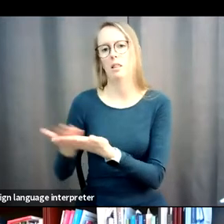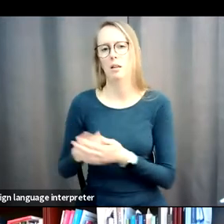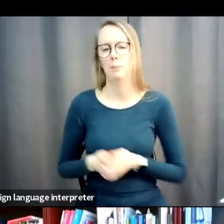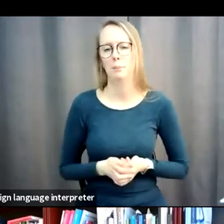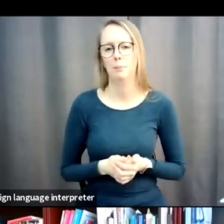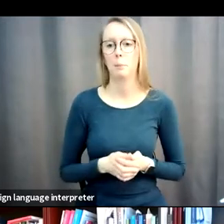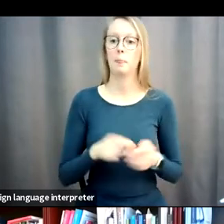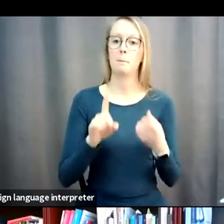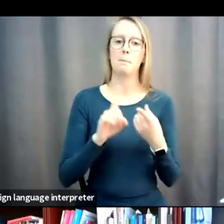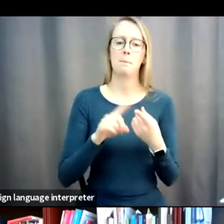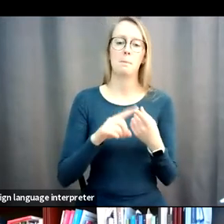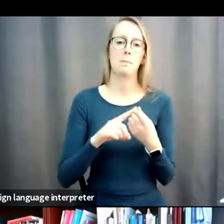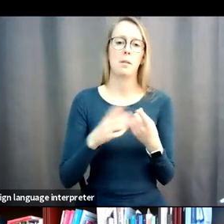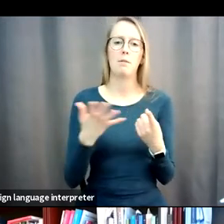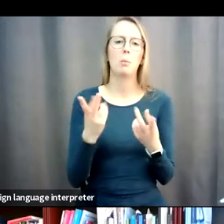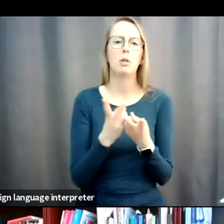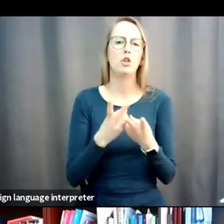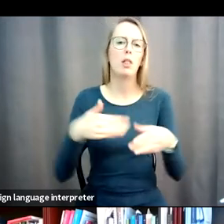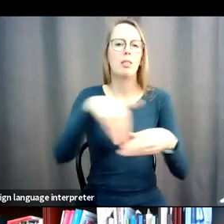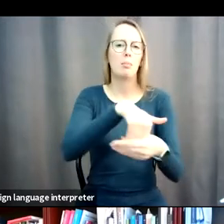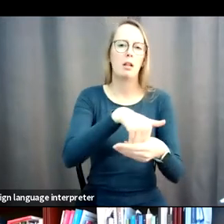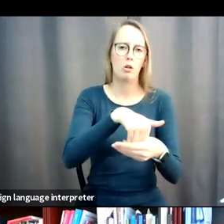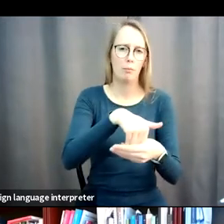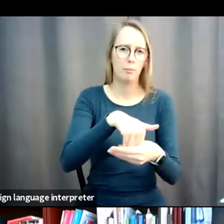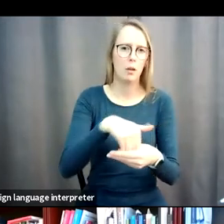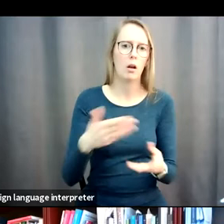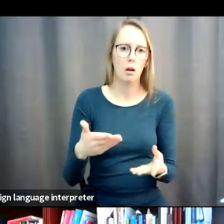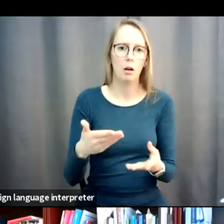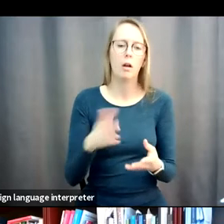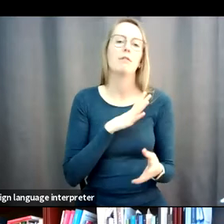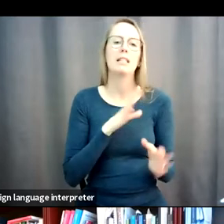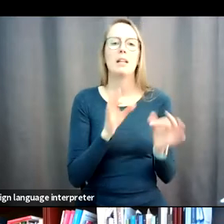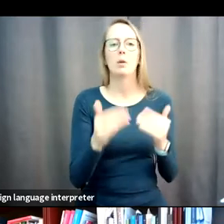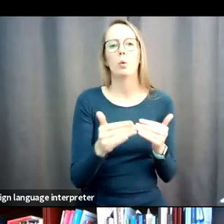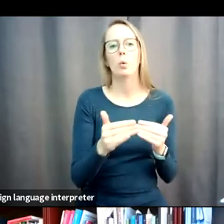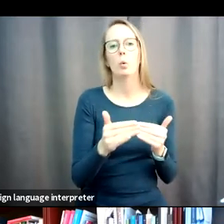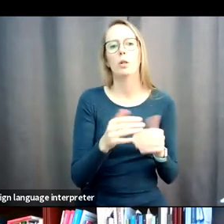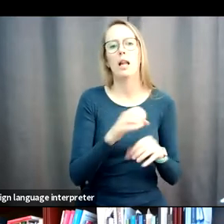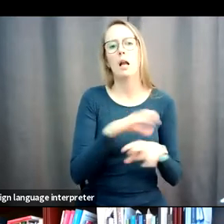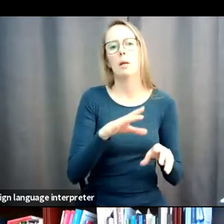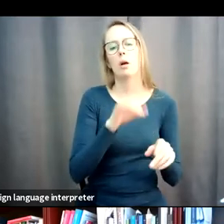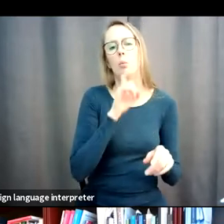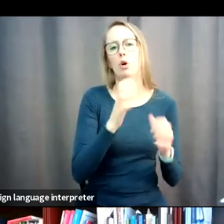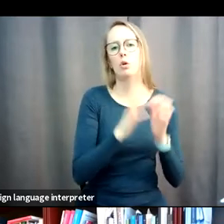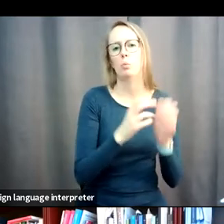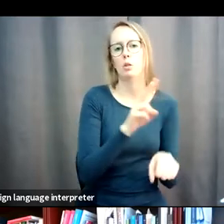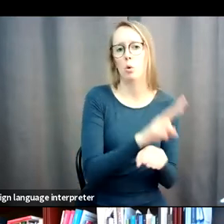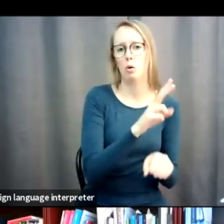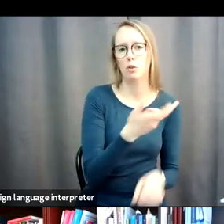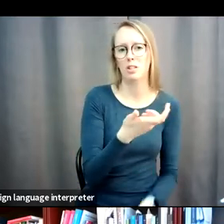So first, what is participation? It's defined in general comment number 12 by the CRC